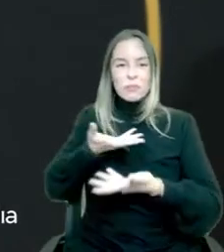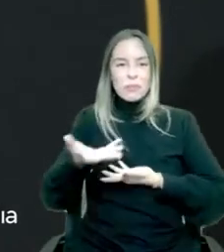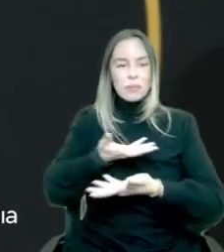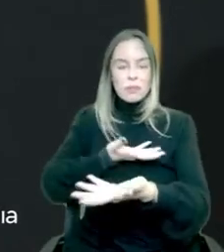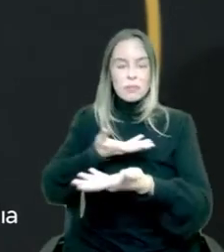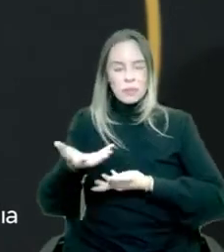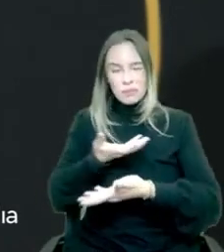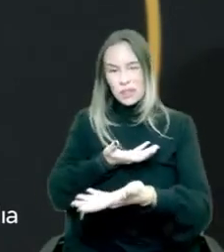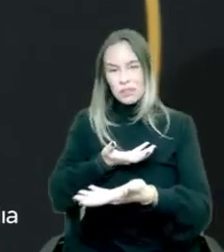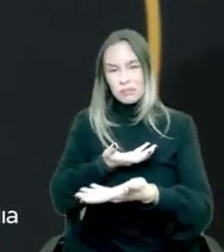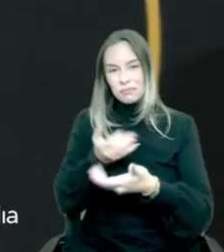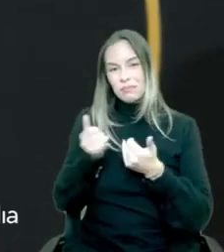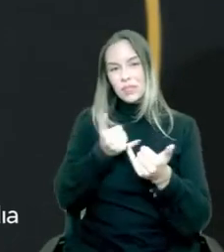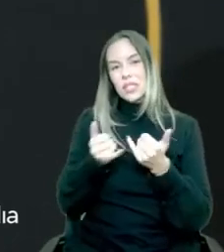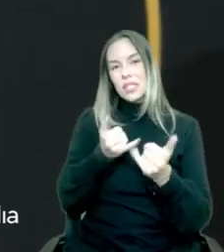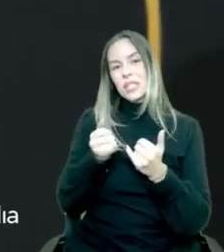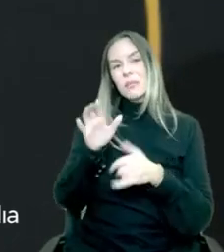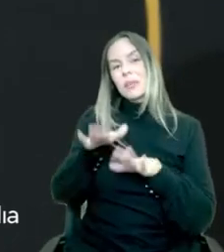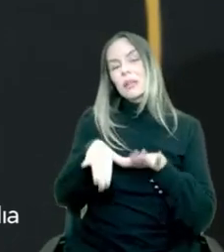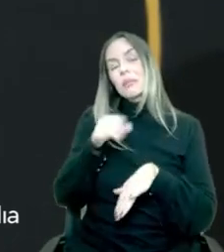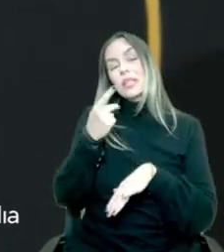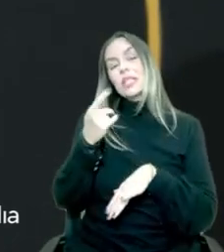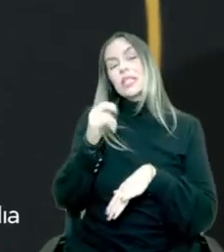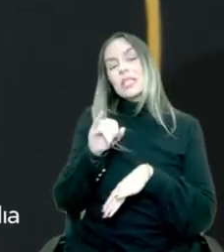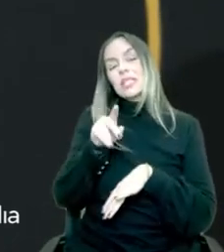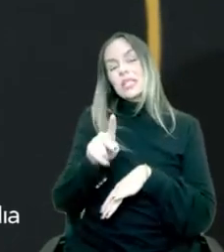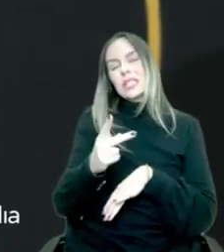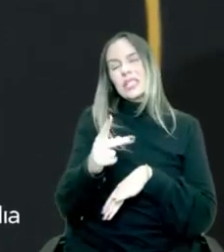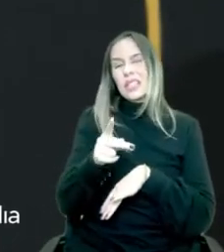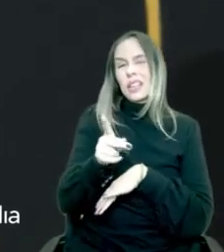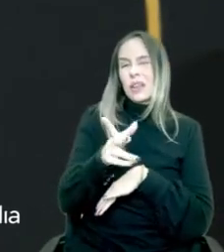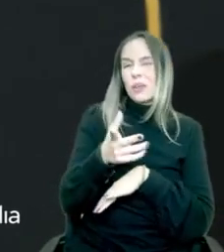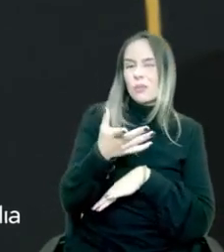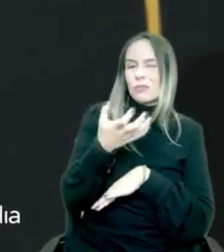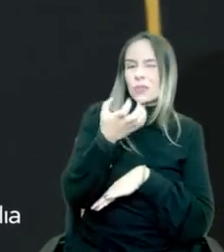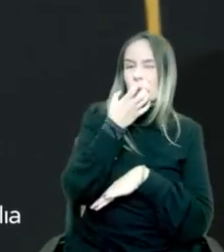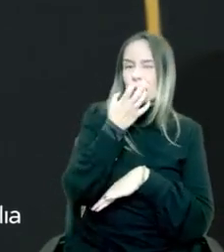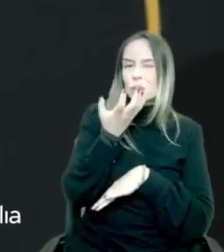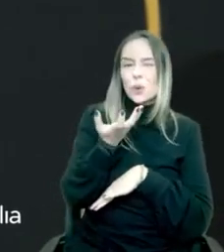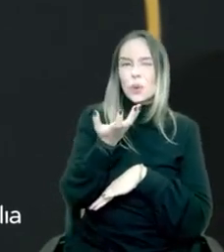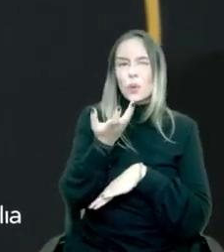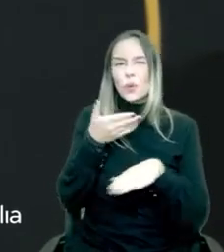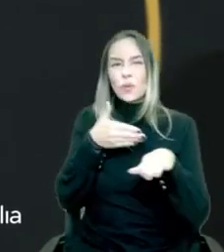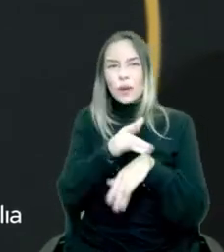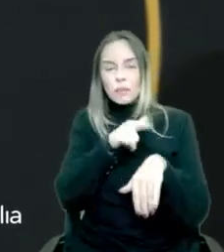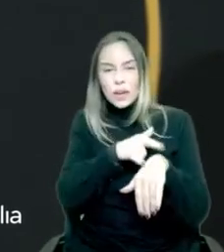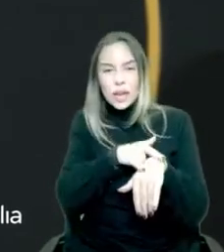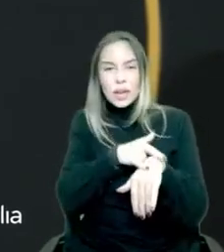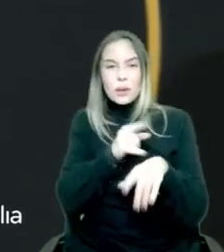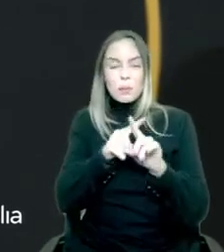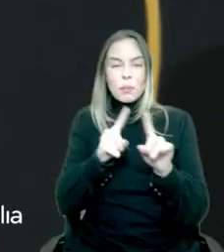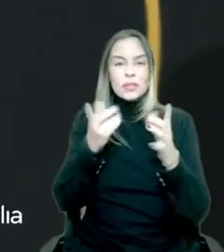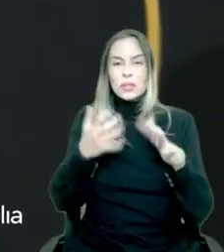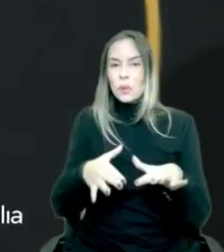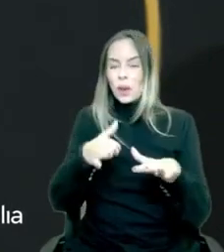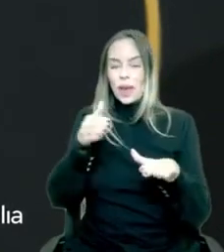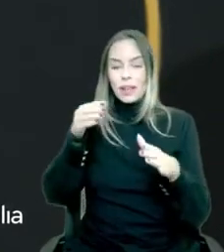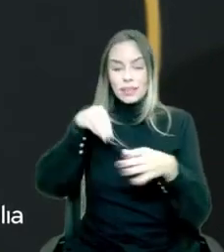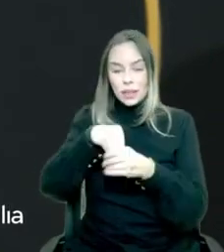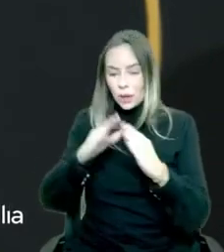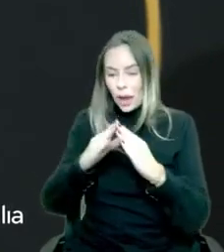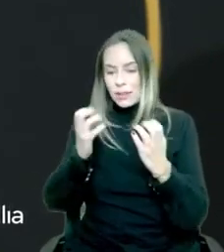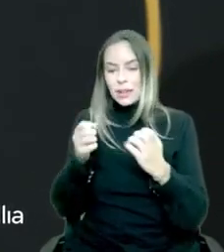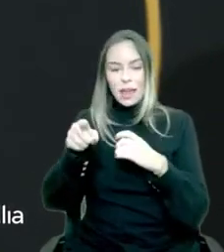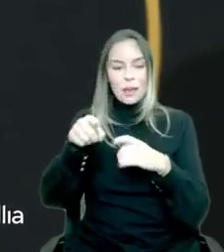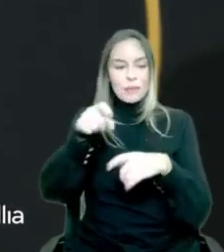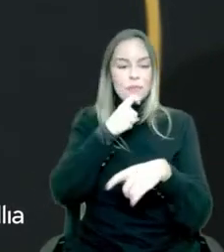dog is going to the bathroom. You don't want your dog going to the bathroom, some part of your house or outside in the yard. The product will communicate that for